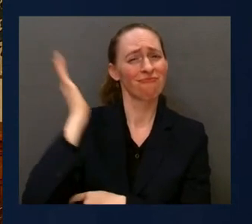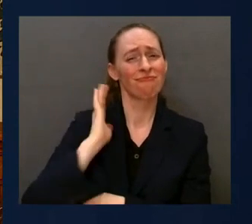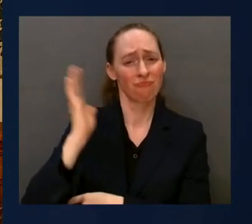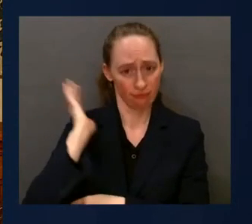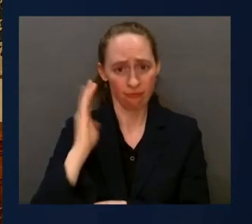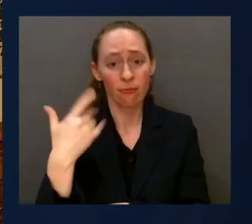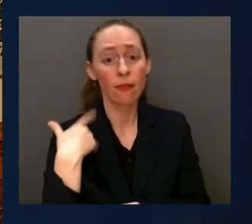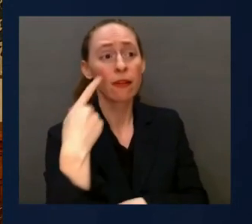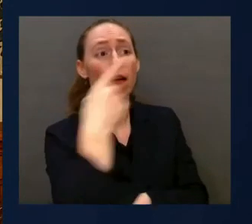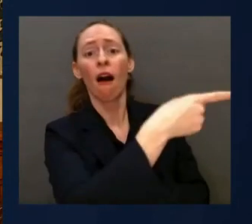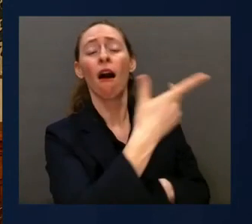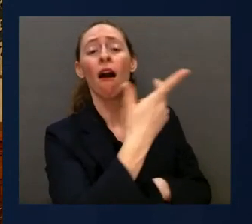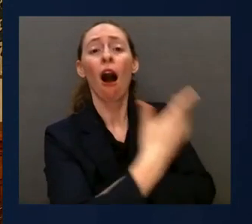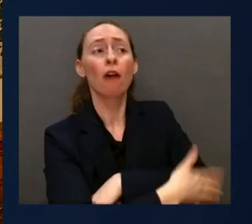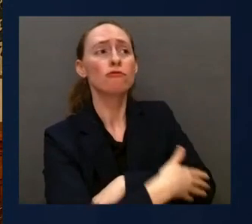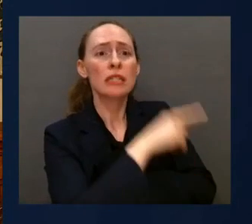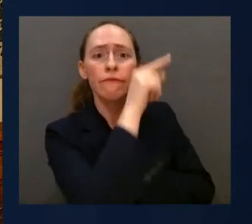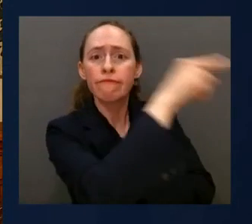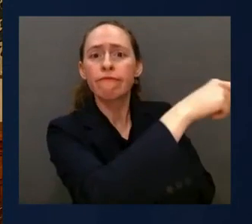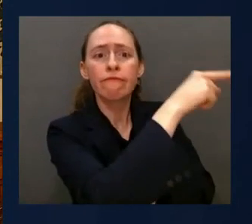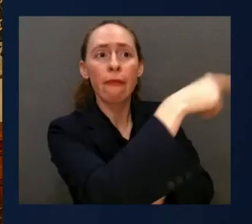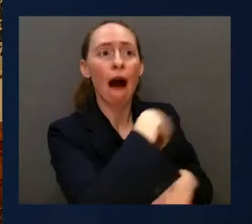products and creating American jobs.